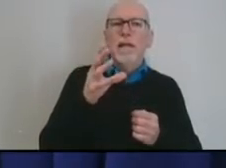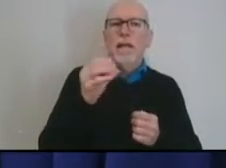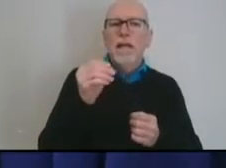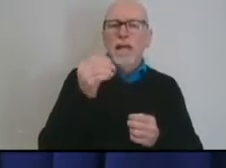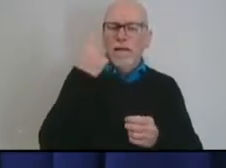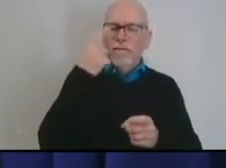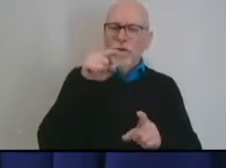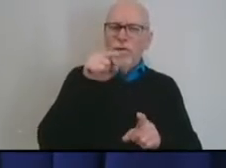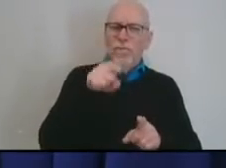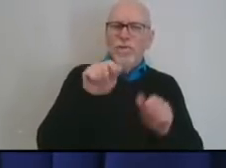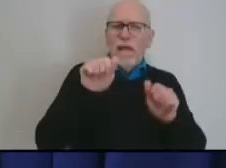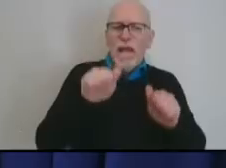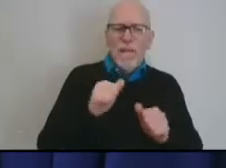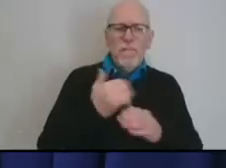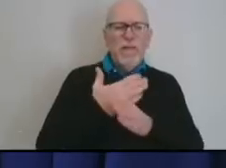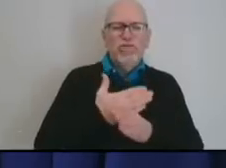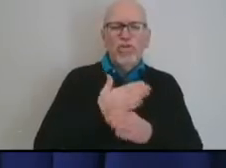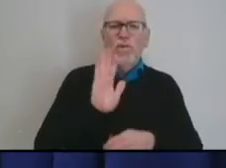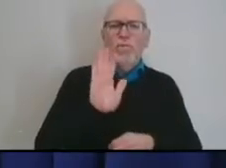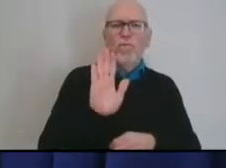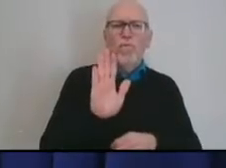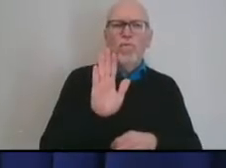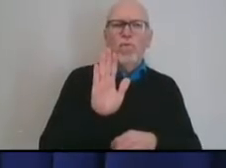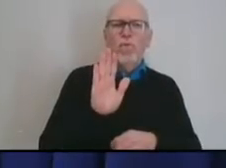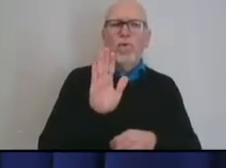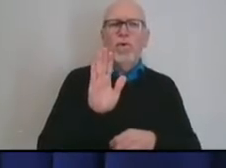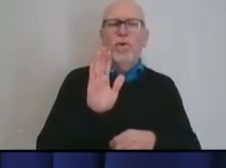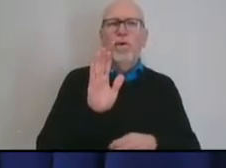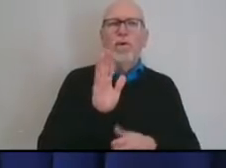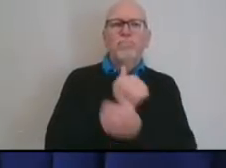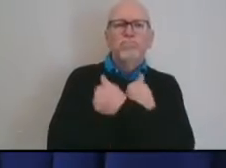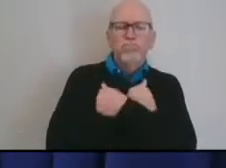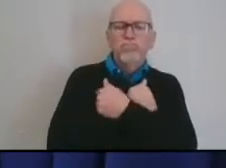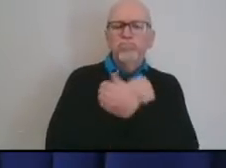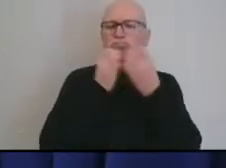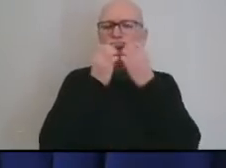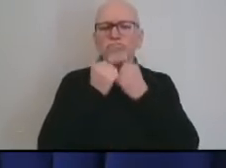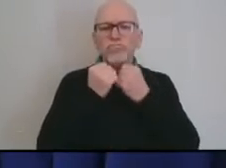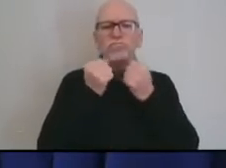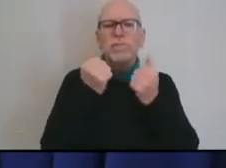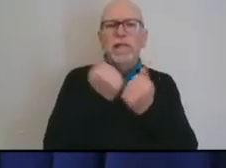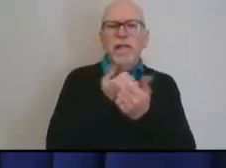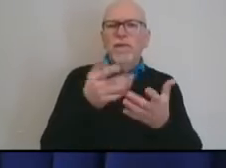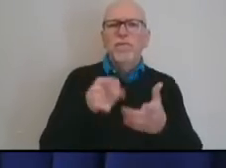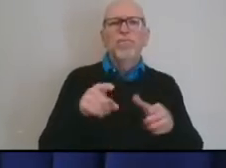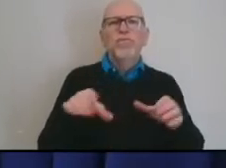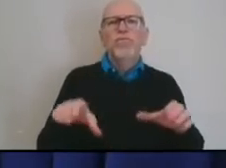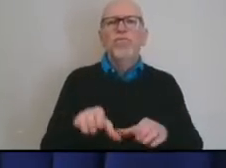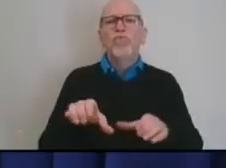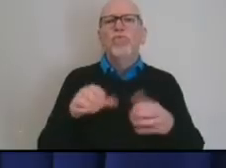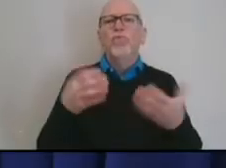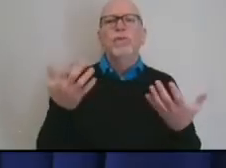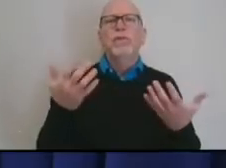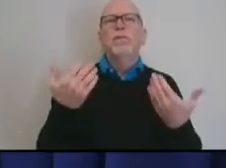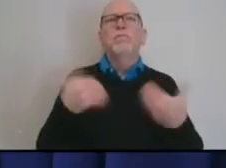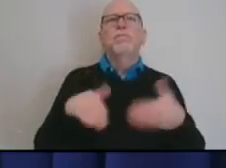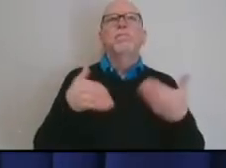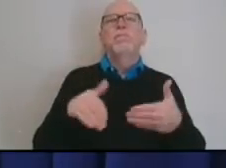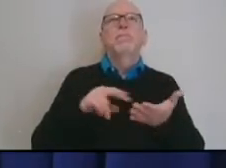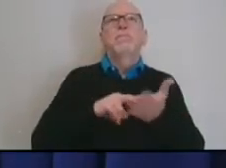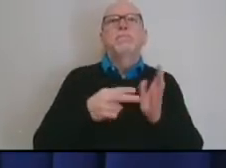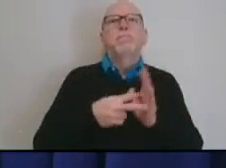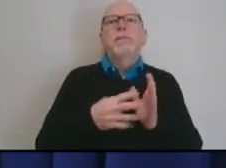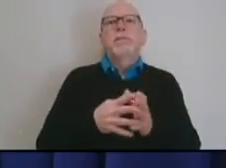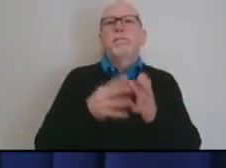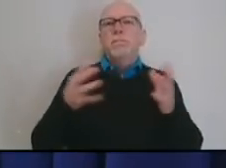you to be able to share your mutual, love, and for everything that you're doing is just means the world to so